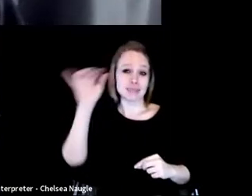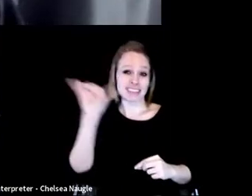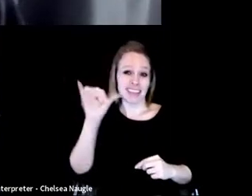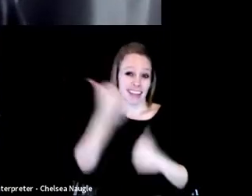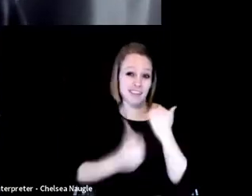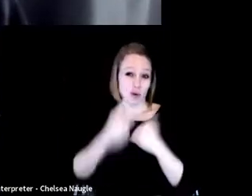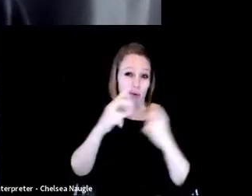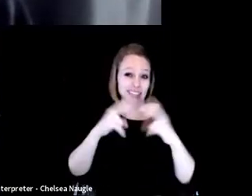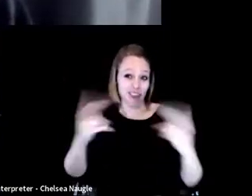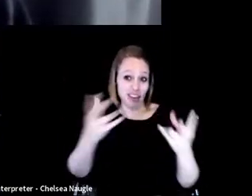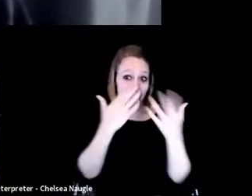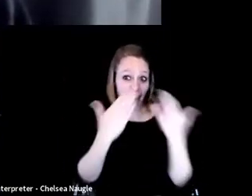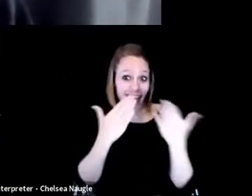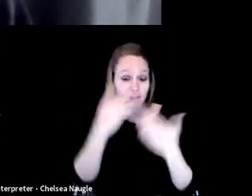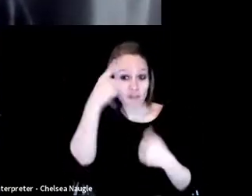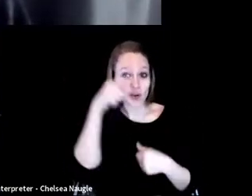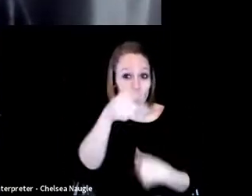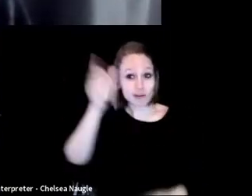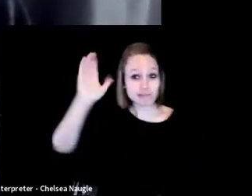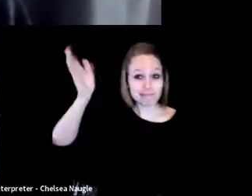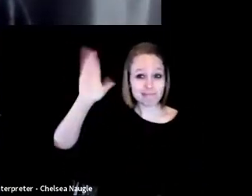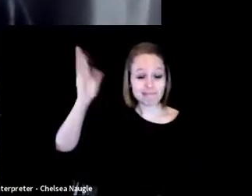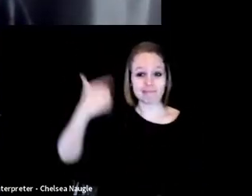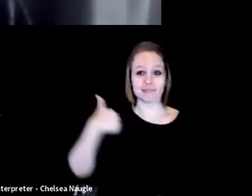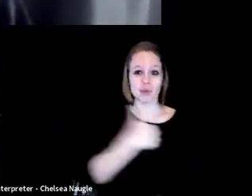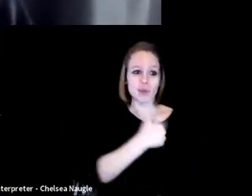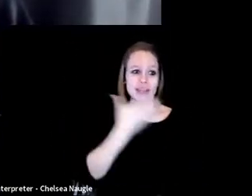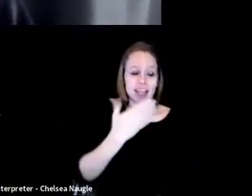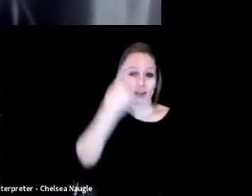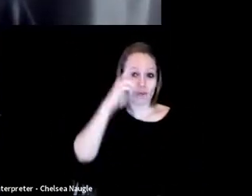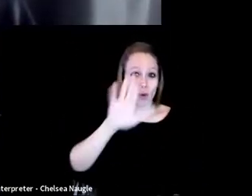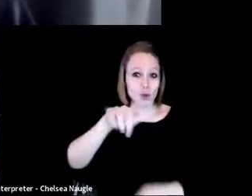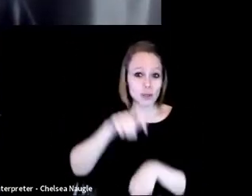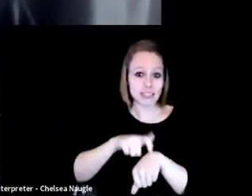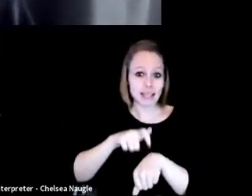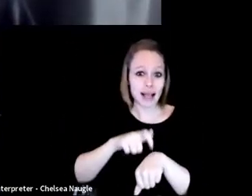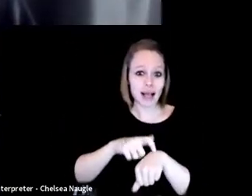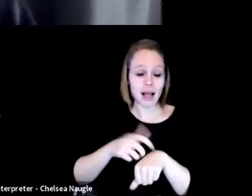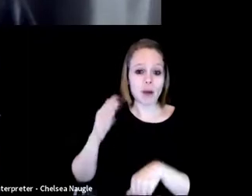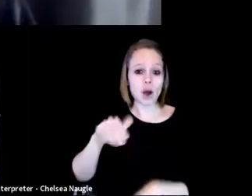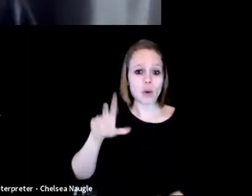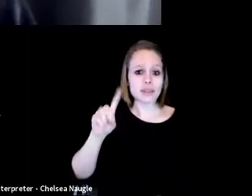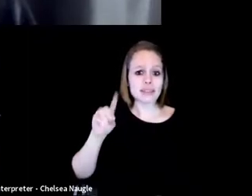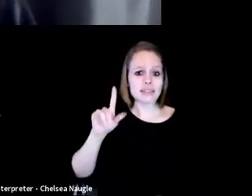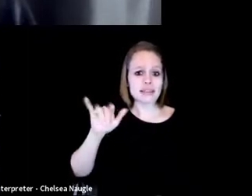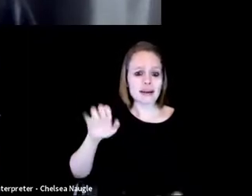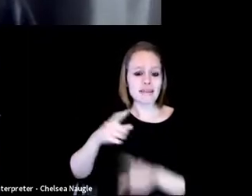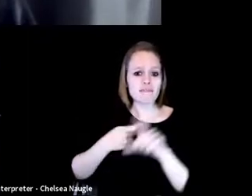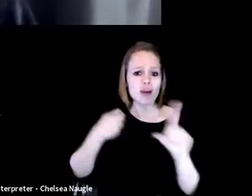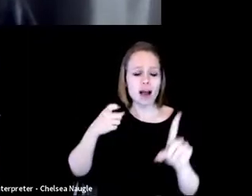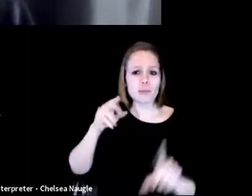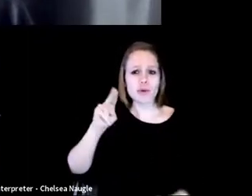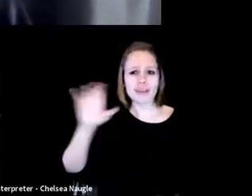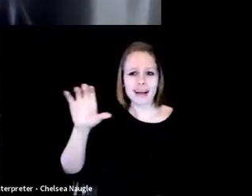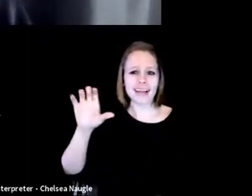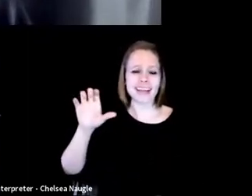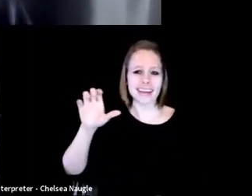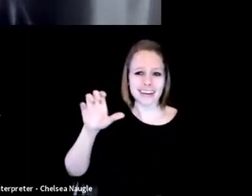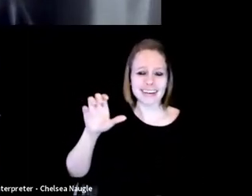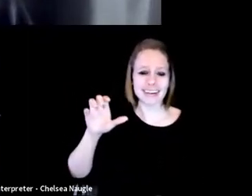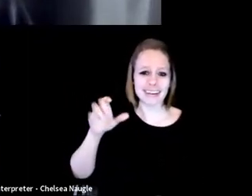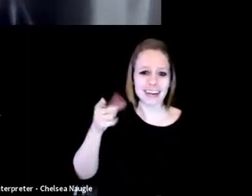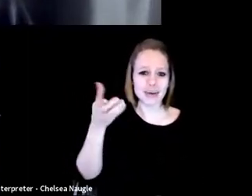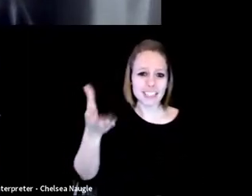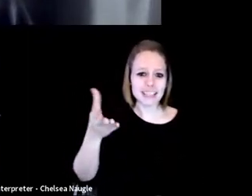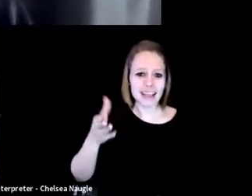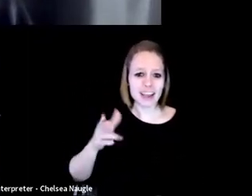thankful for you being here. We truly thank you for your time. Hey, Dottie from North Carolina, our DeafBlind Project, saying many thanks,